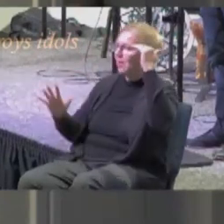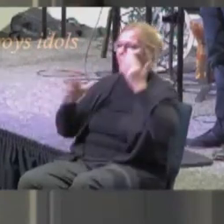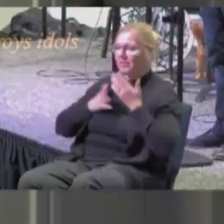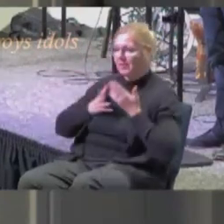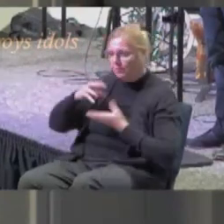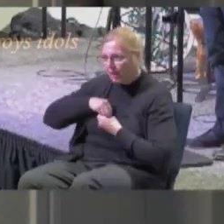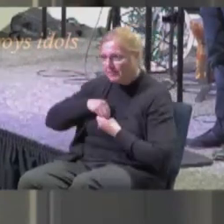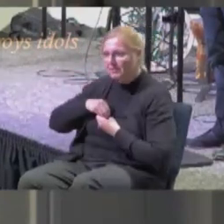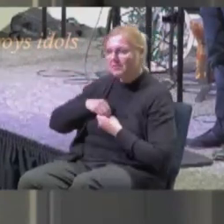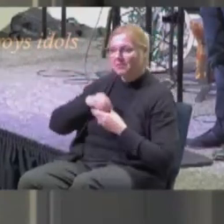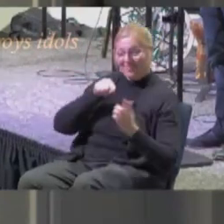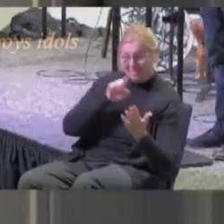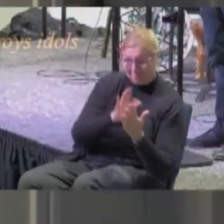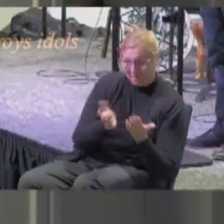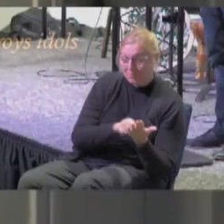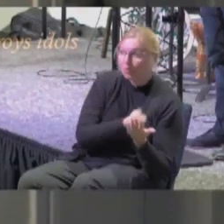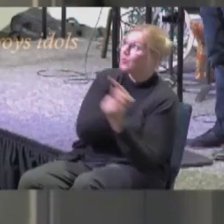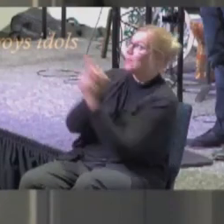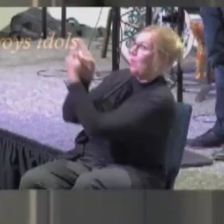the one it points to.